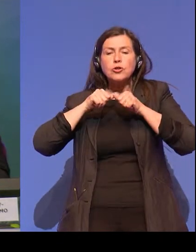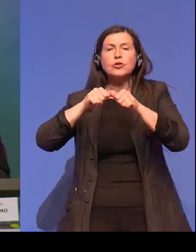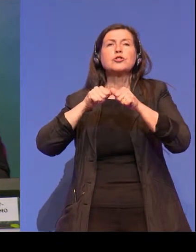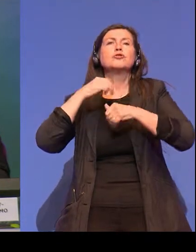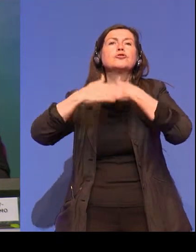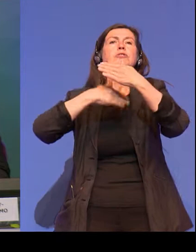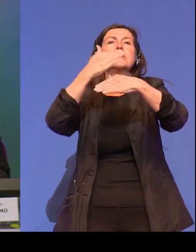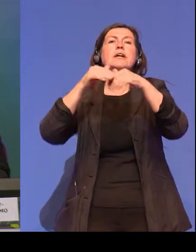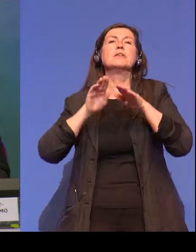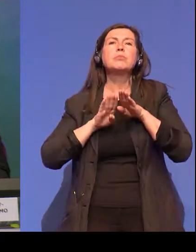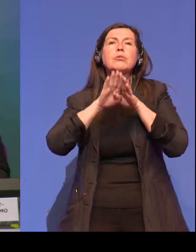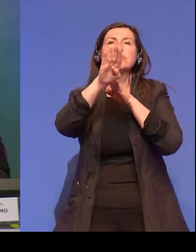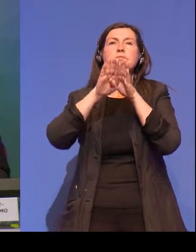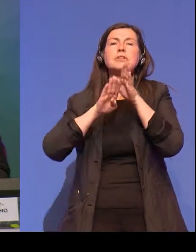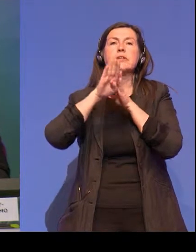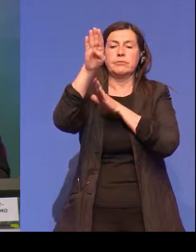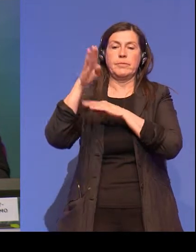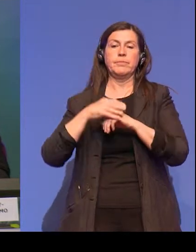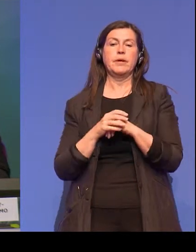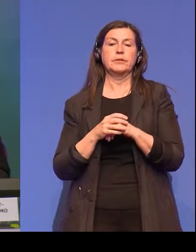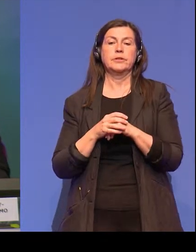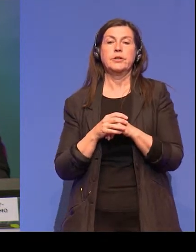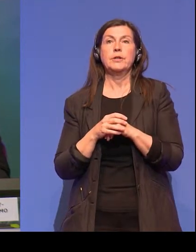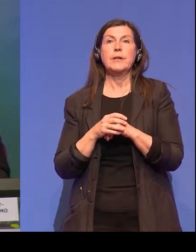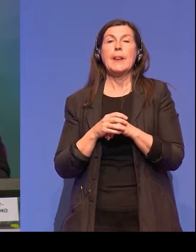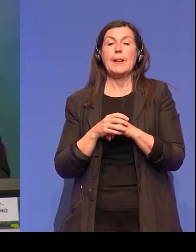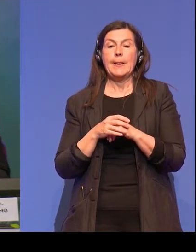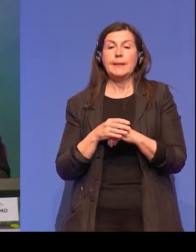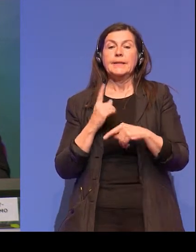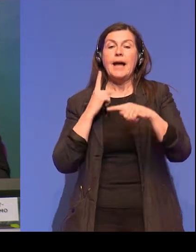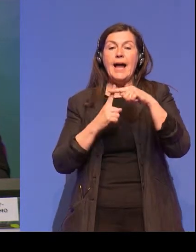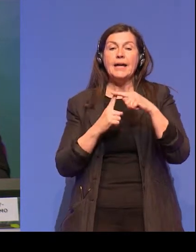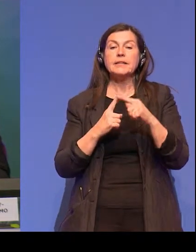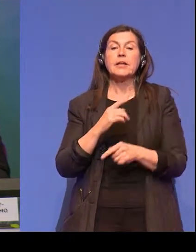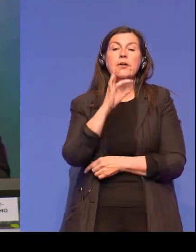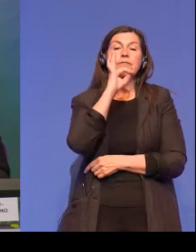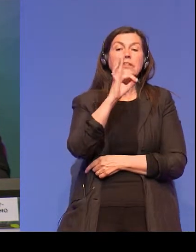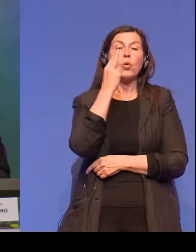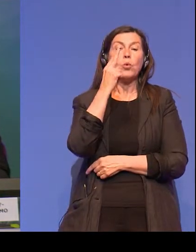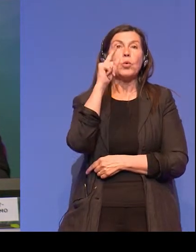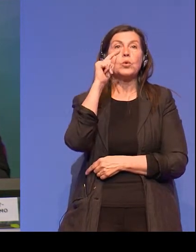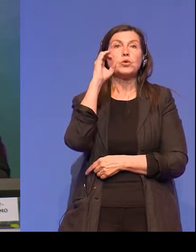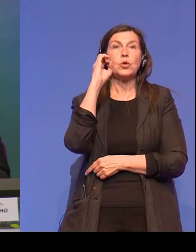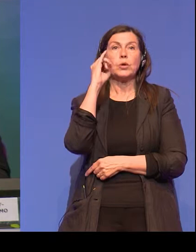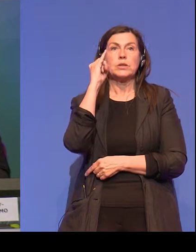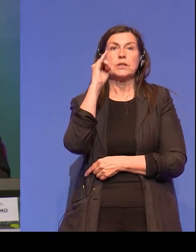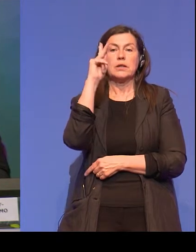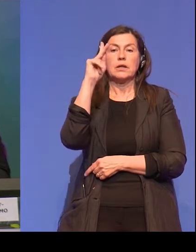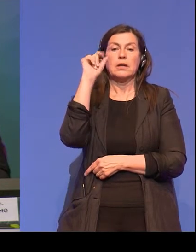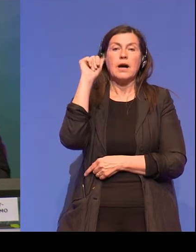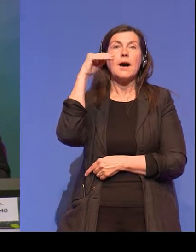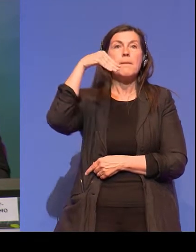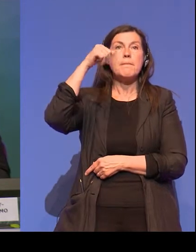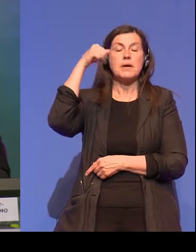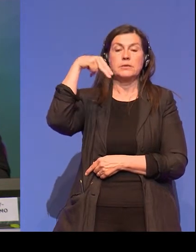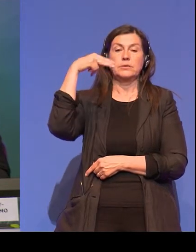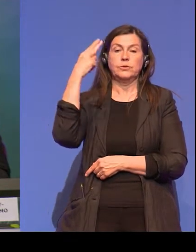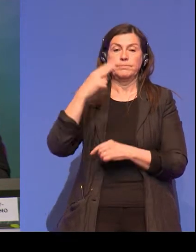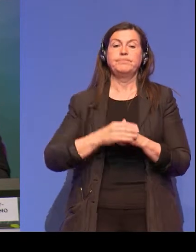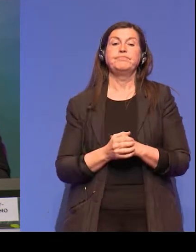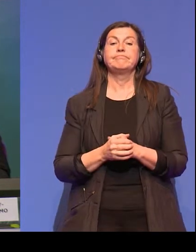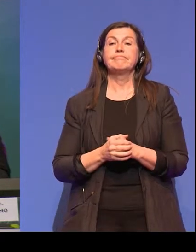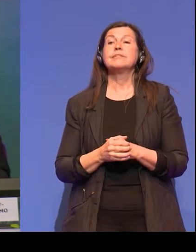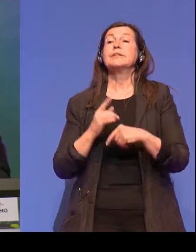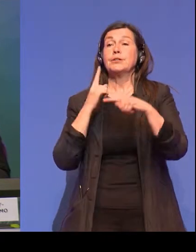Countries, Landlocked Developed Countries, and Small Island Developing States, and Ms. Shaila